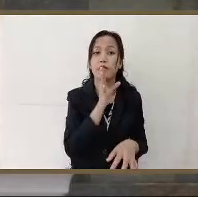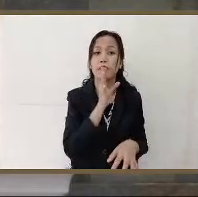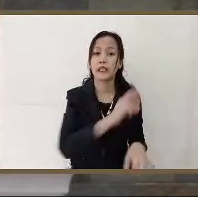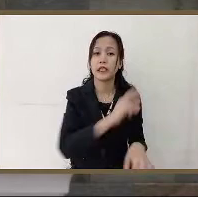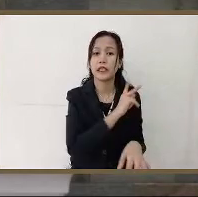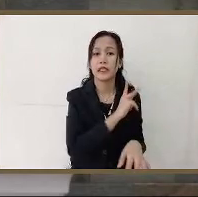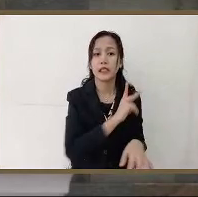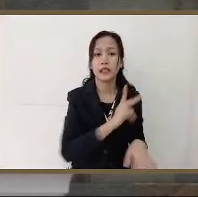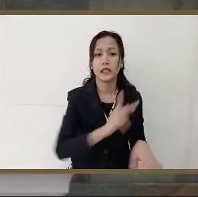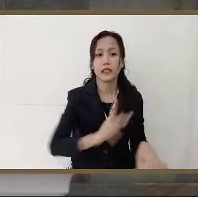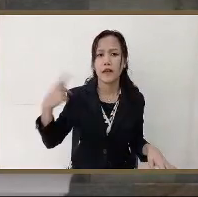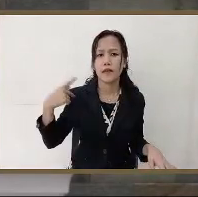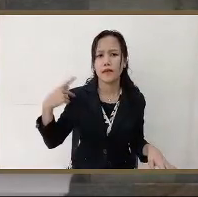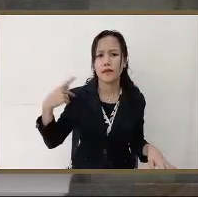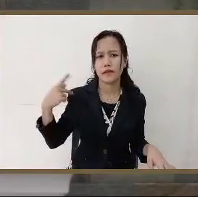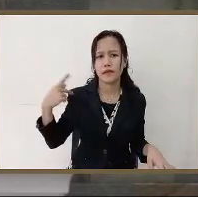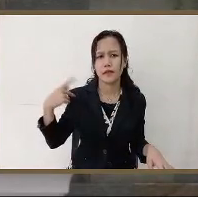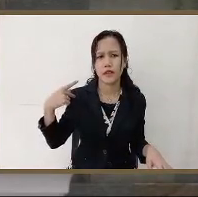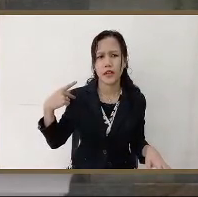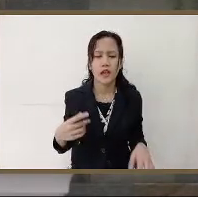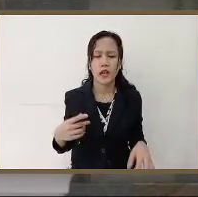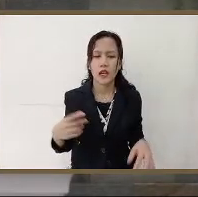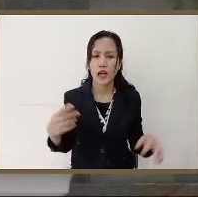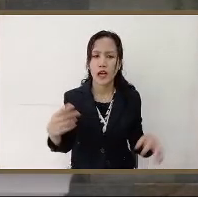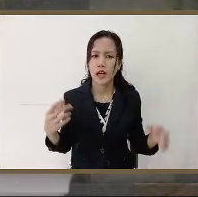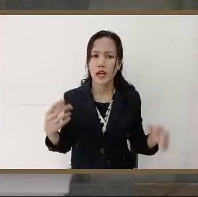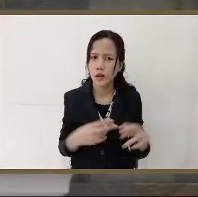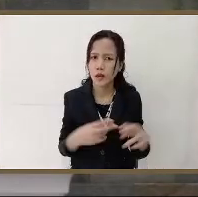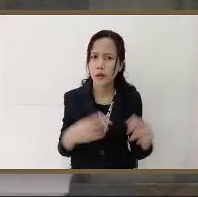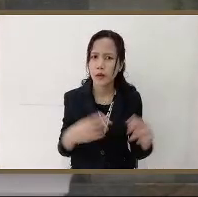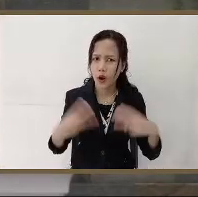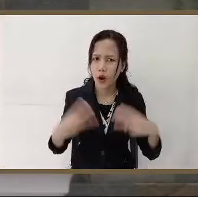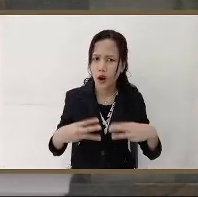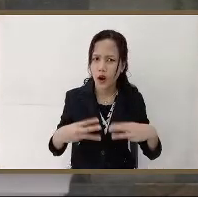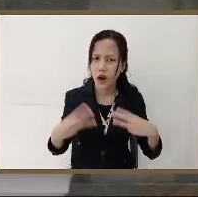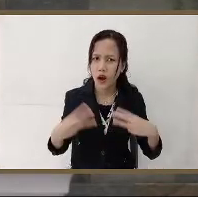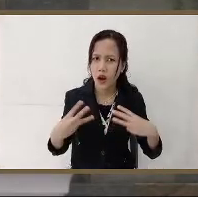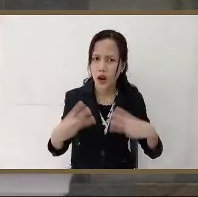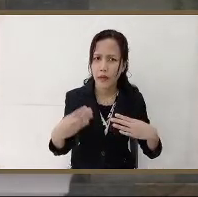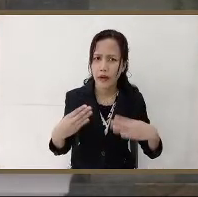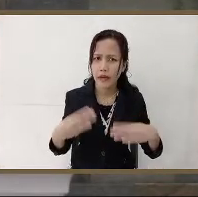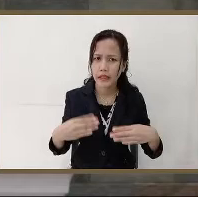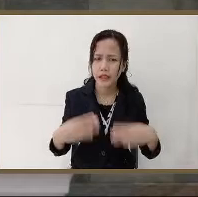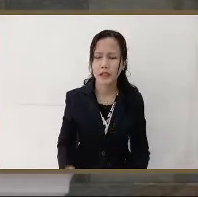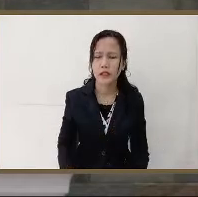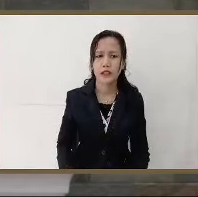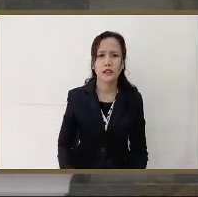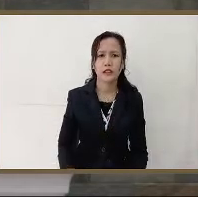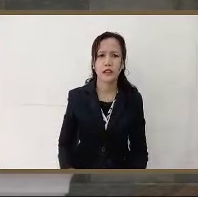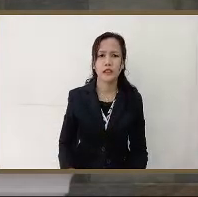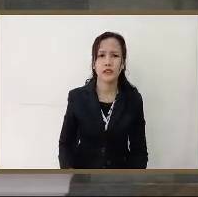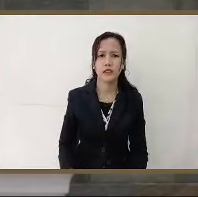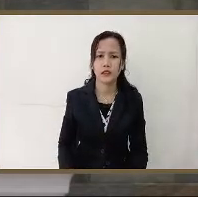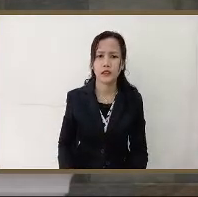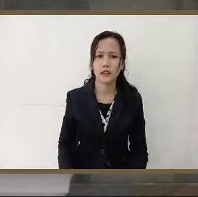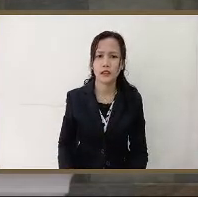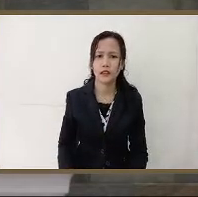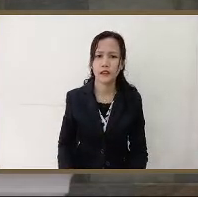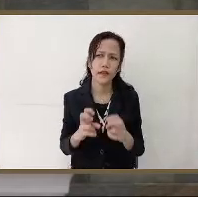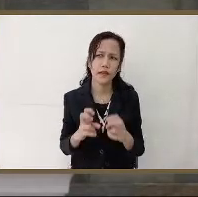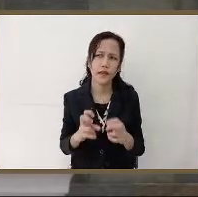battle. Pero hindi pa military campaigns ito. Actually, bagamat halos pasok na ito sa military campaigns